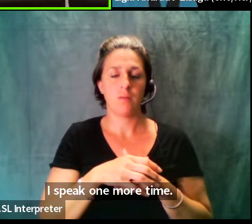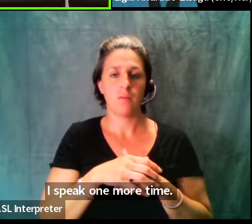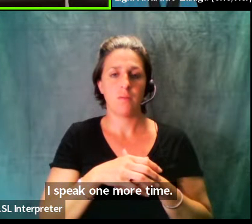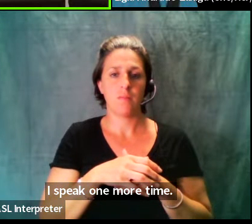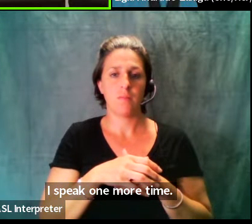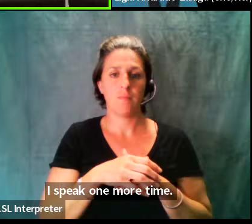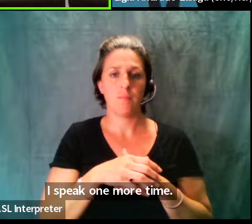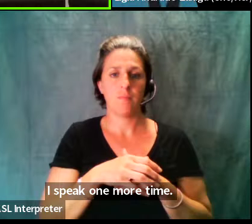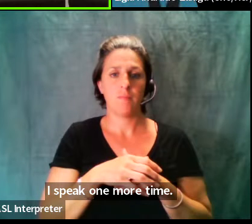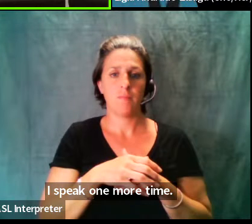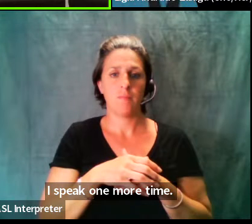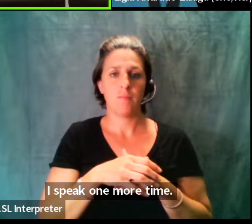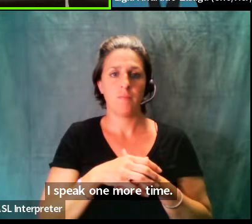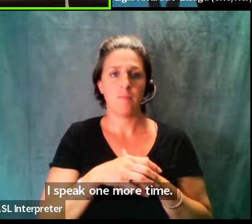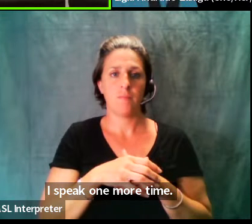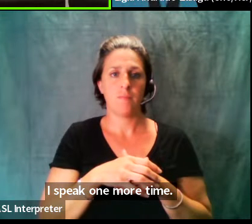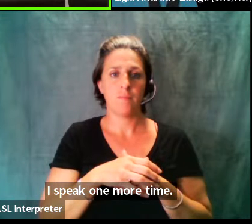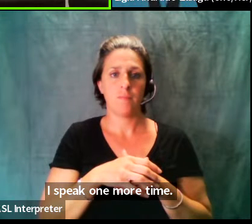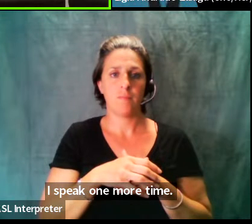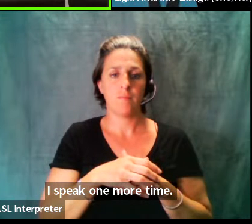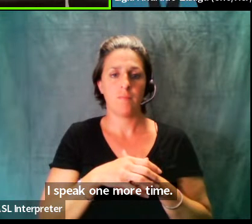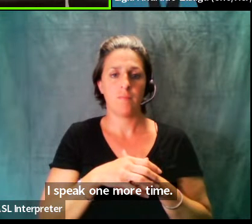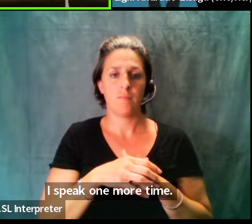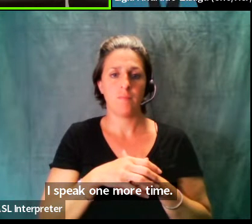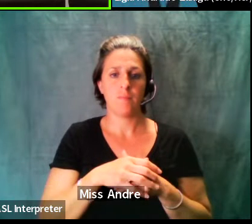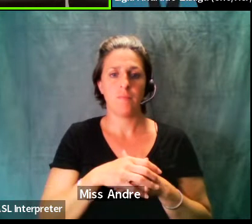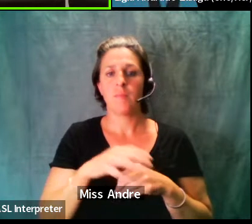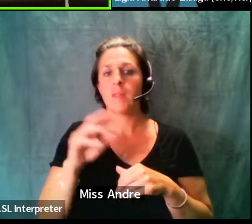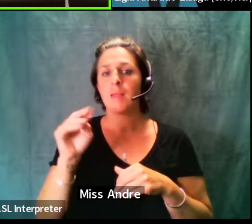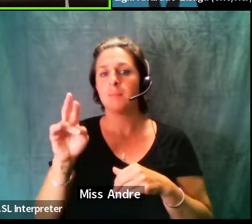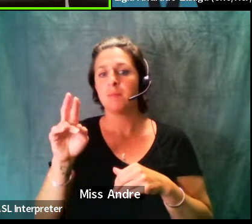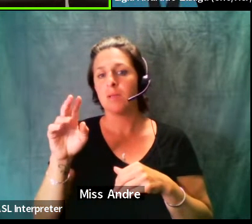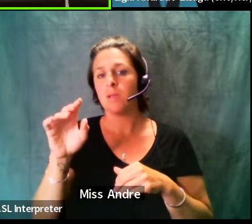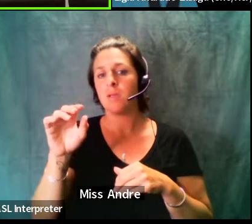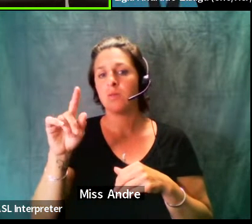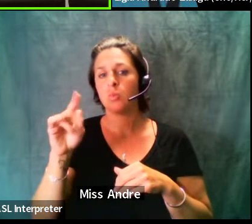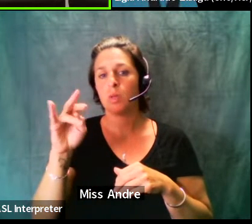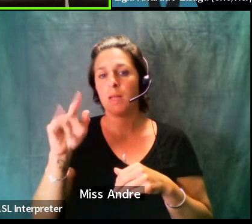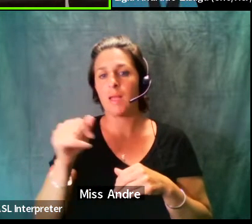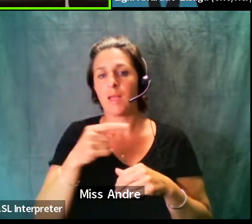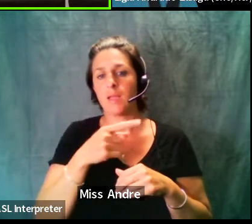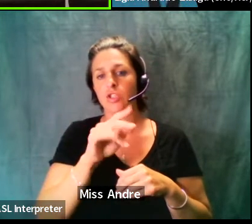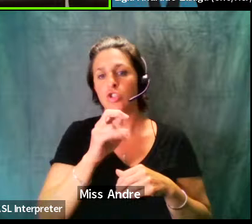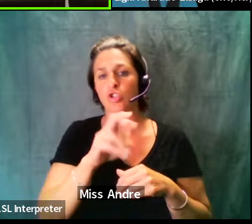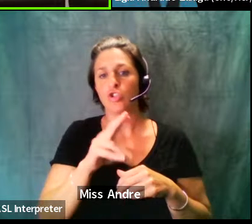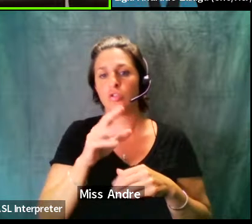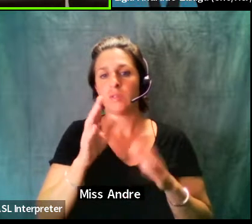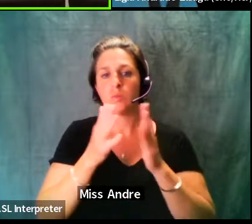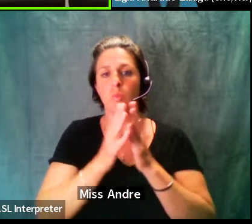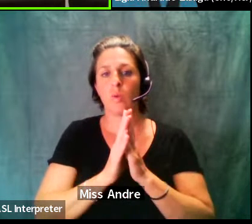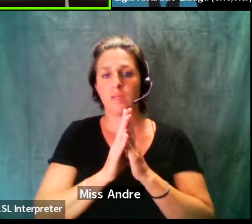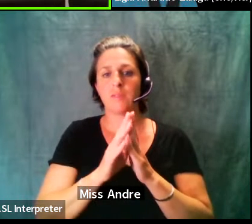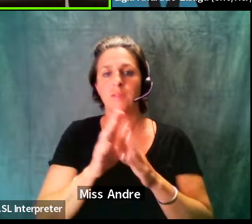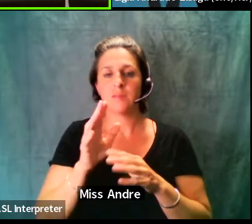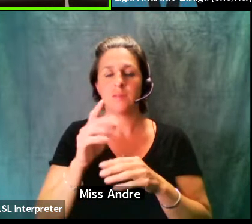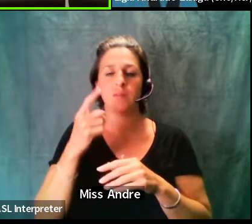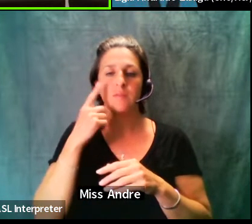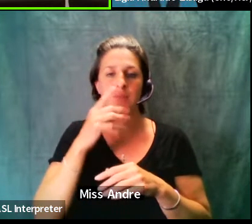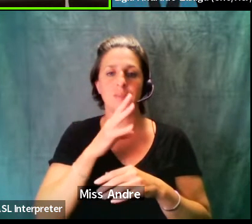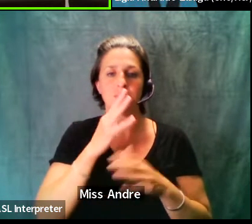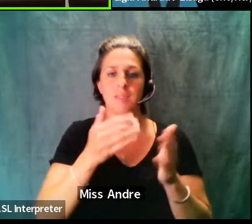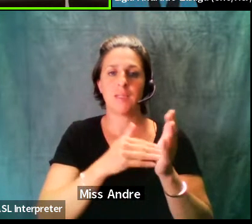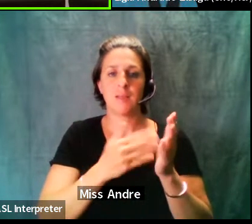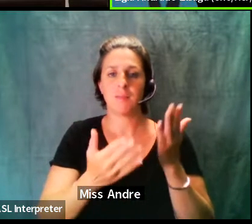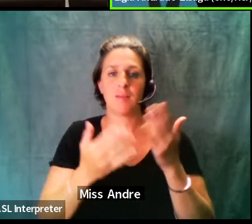Ms. Andrade Zuniga, Mr. Turner is requesting from the audience to speak again. I don't think you may not have heard that request from the